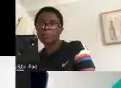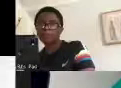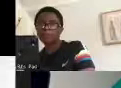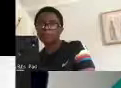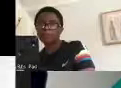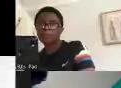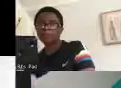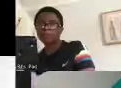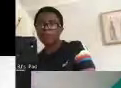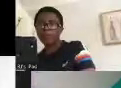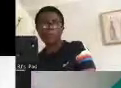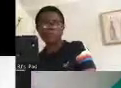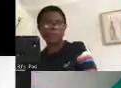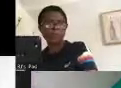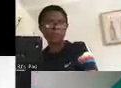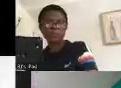check, I update myself,